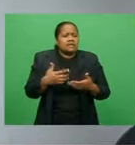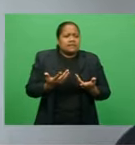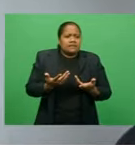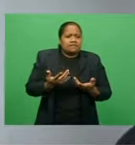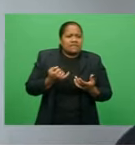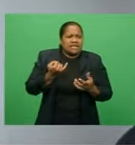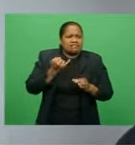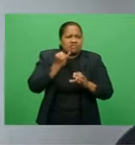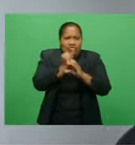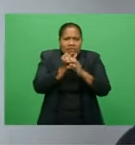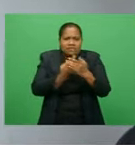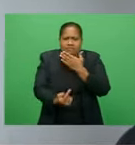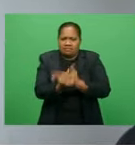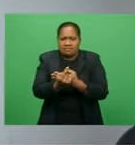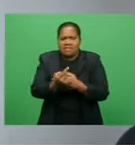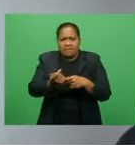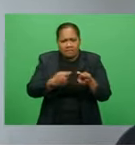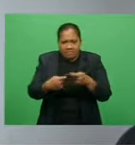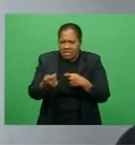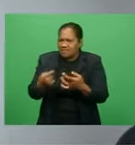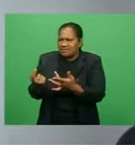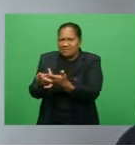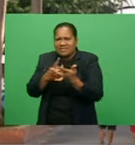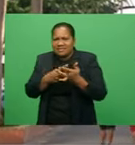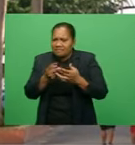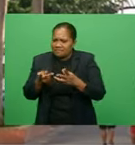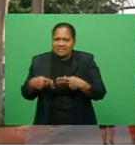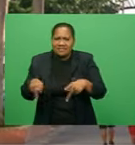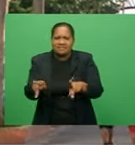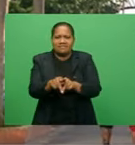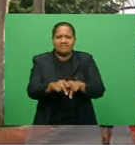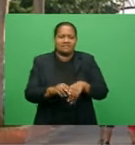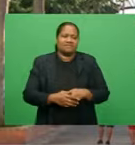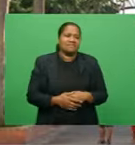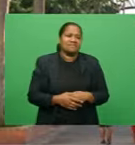that's happening in the market and surrounding vicinity.